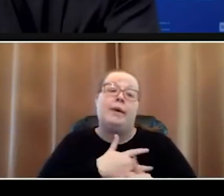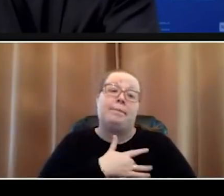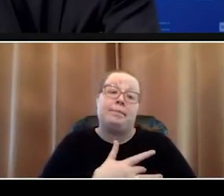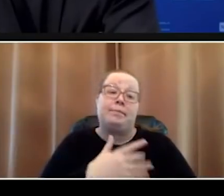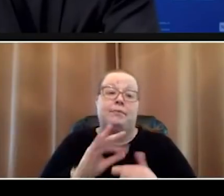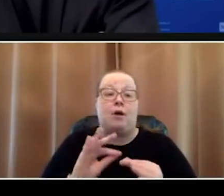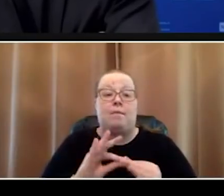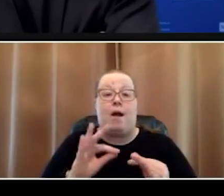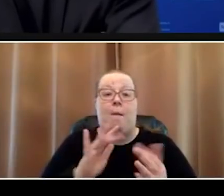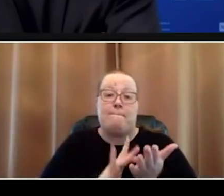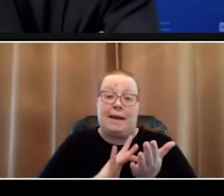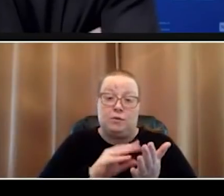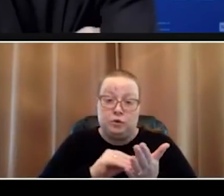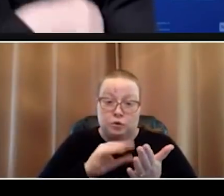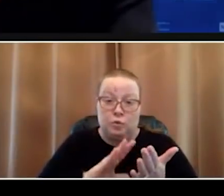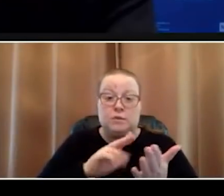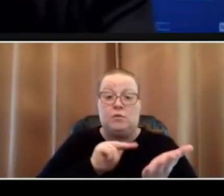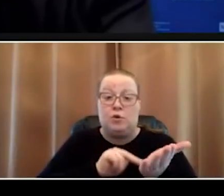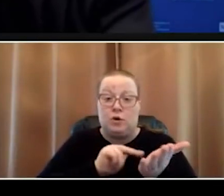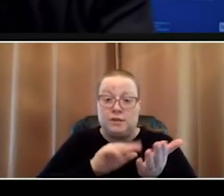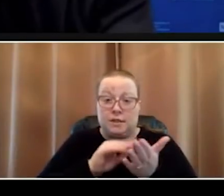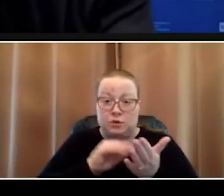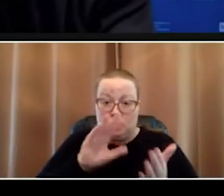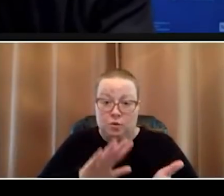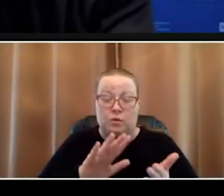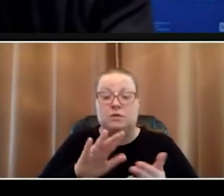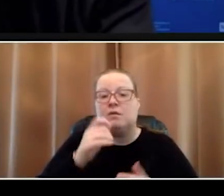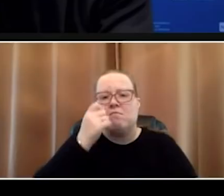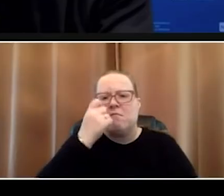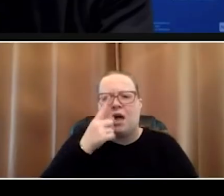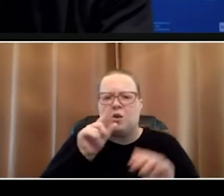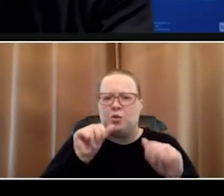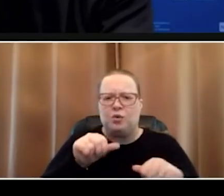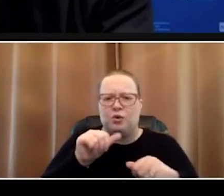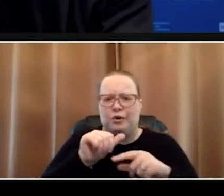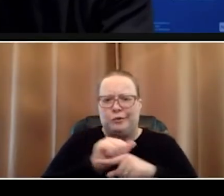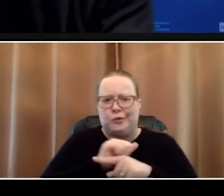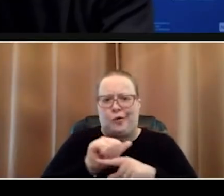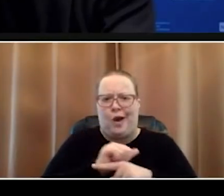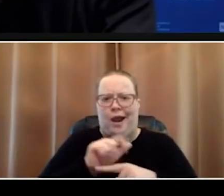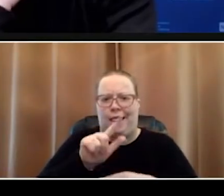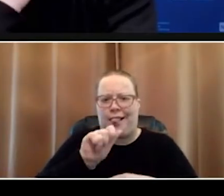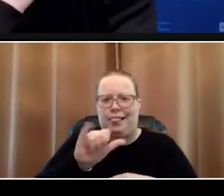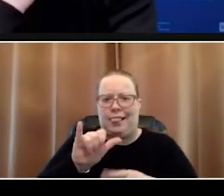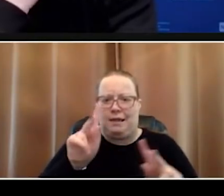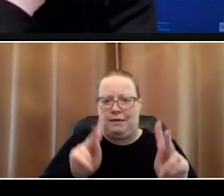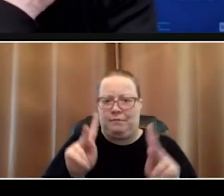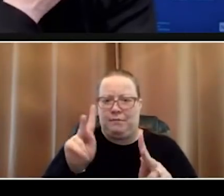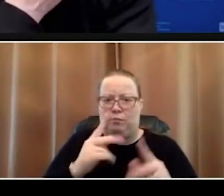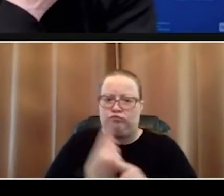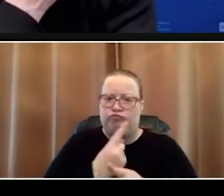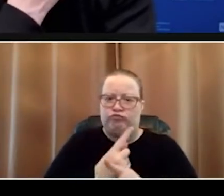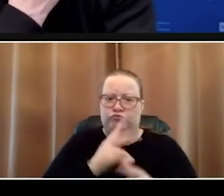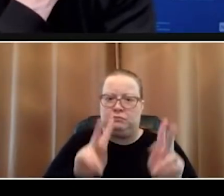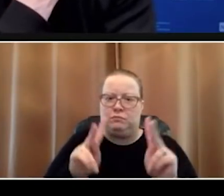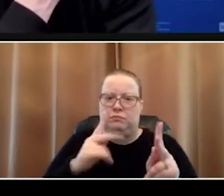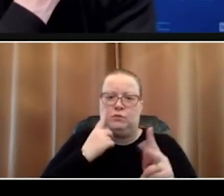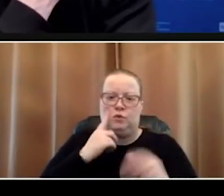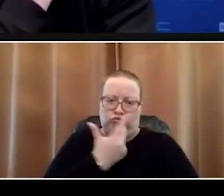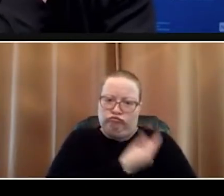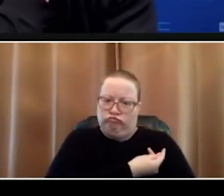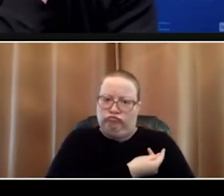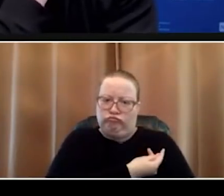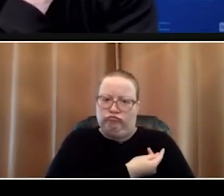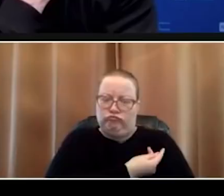students, but you could train lay people to administer vaccines.